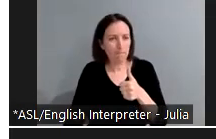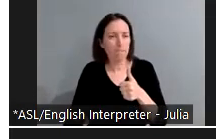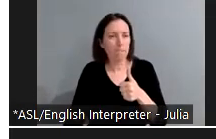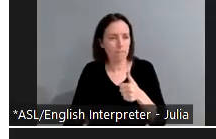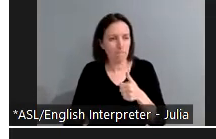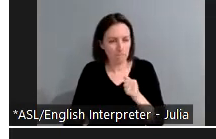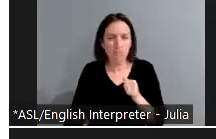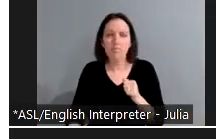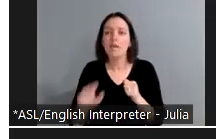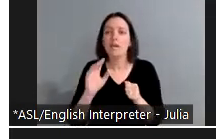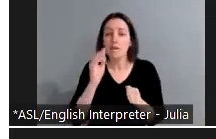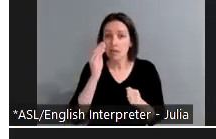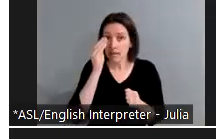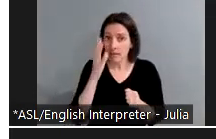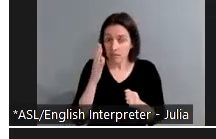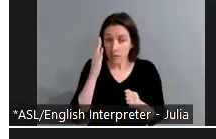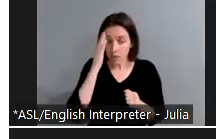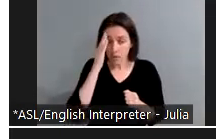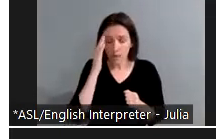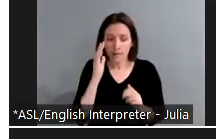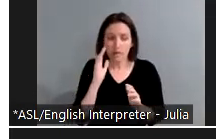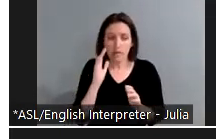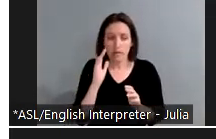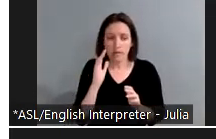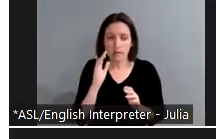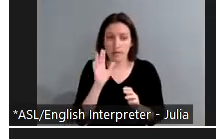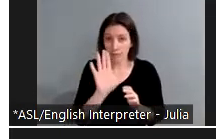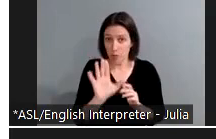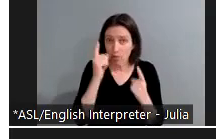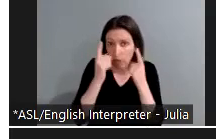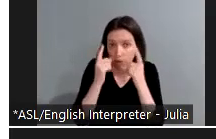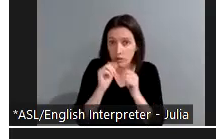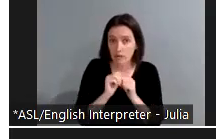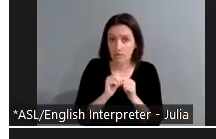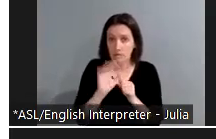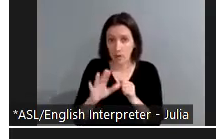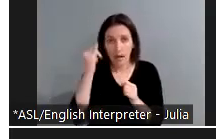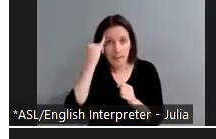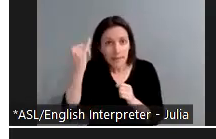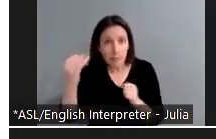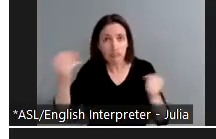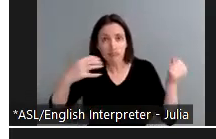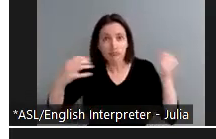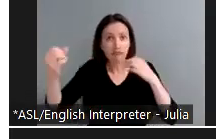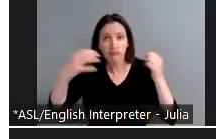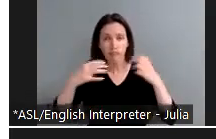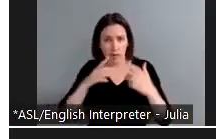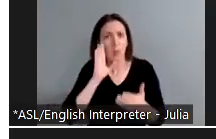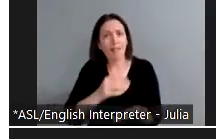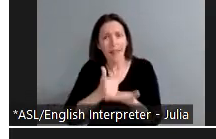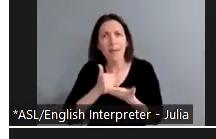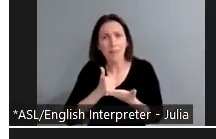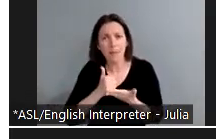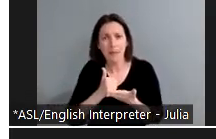And just know that your thoughts and ideas will definitely help us. So please don't shy away